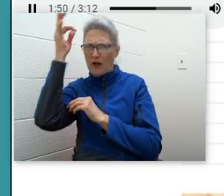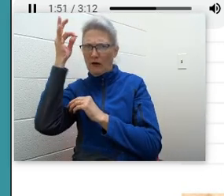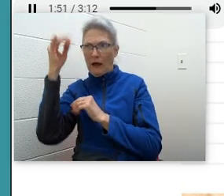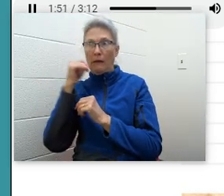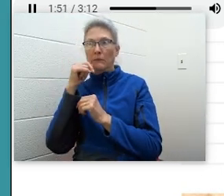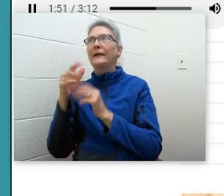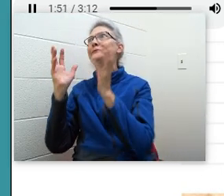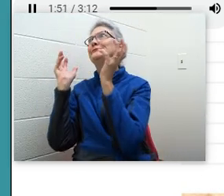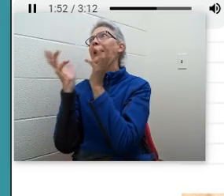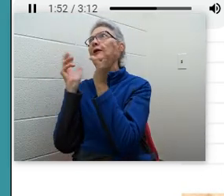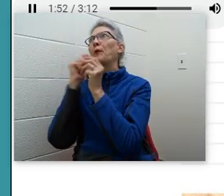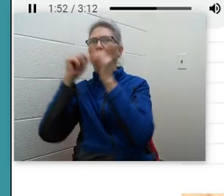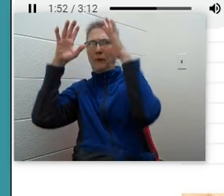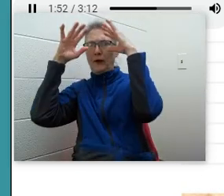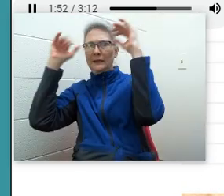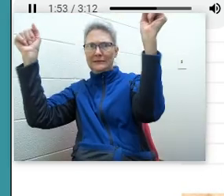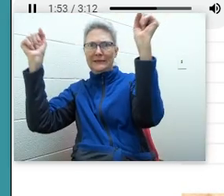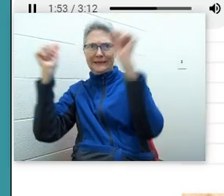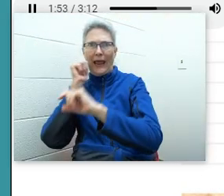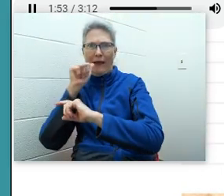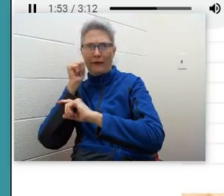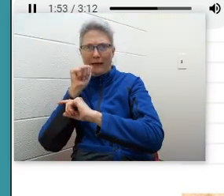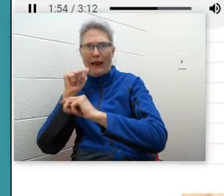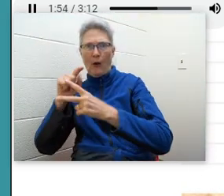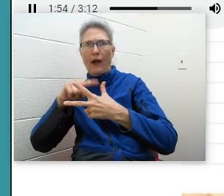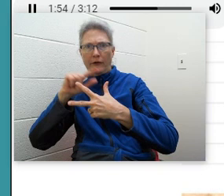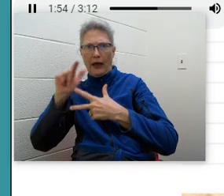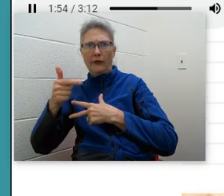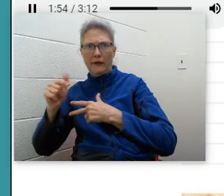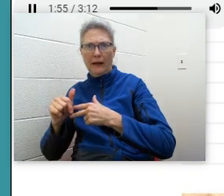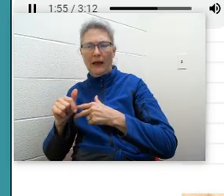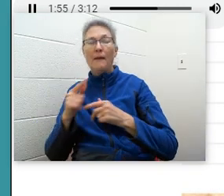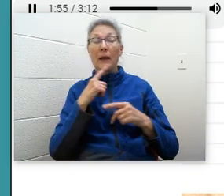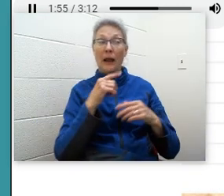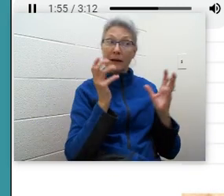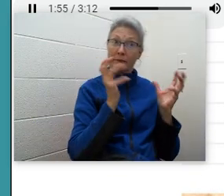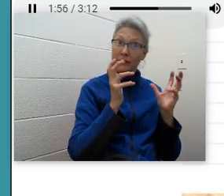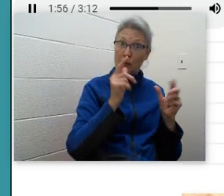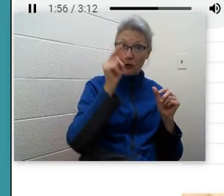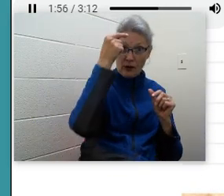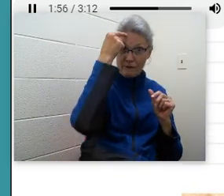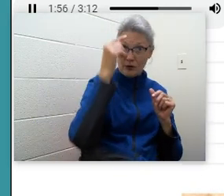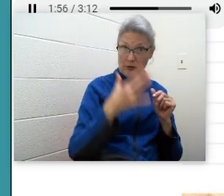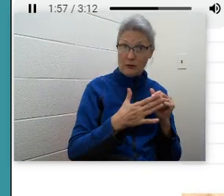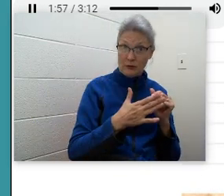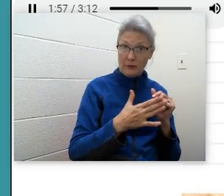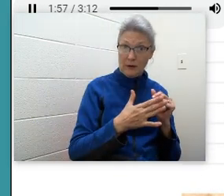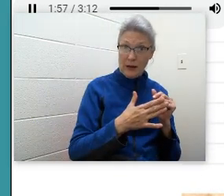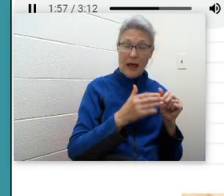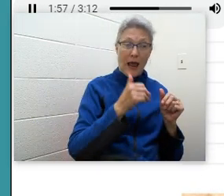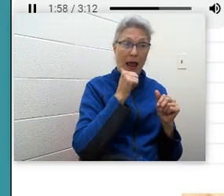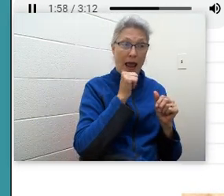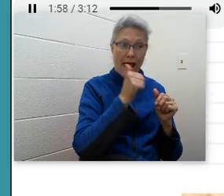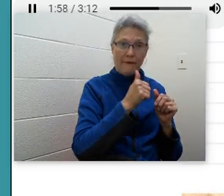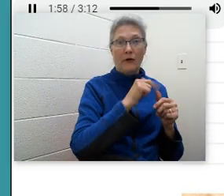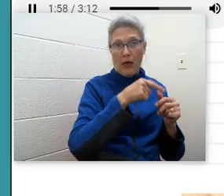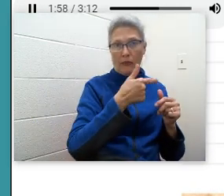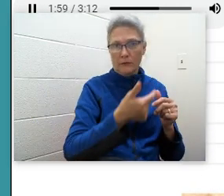with the president every other day, but I can have conversations with my governor every other day. They're